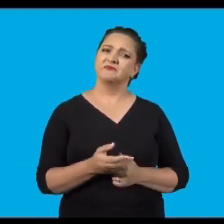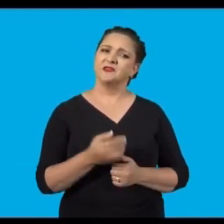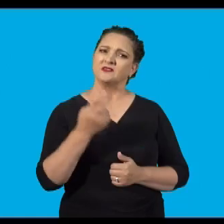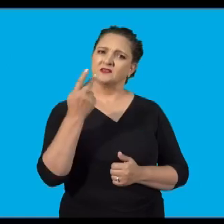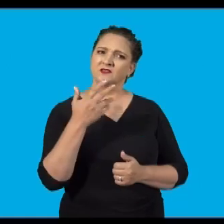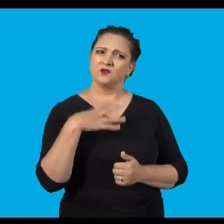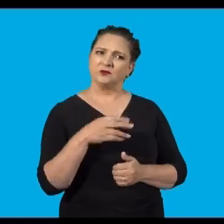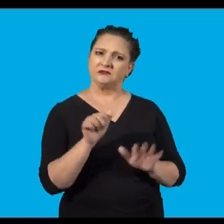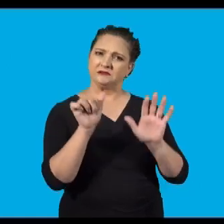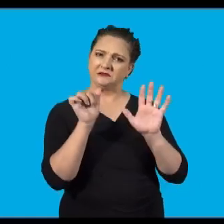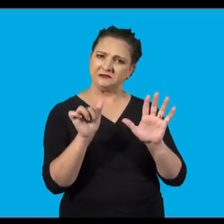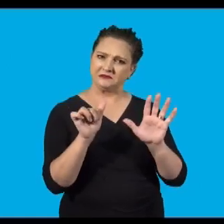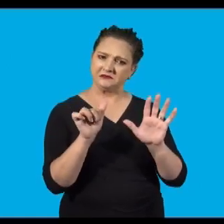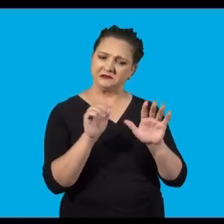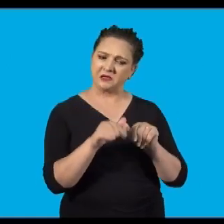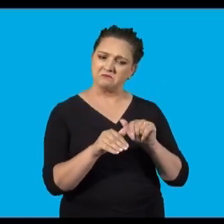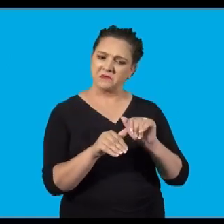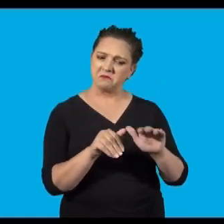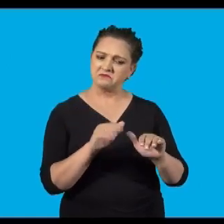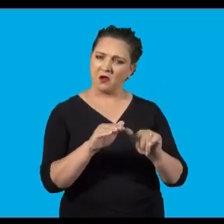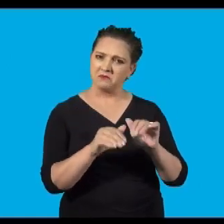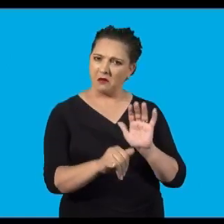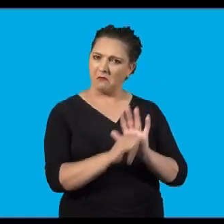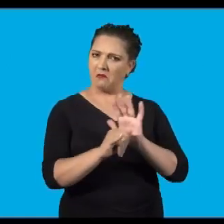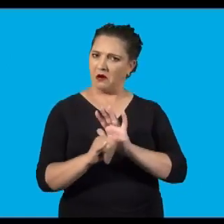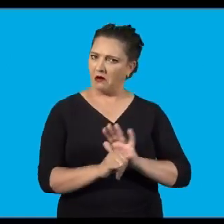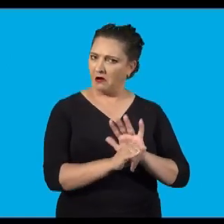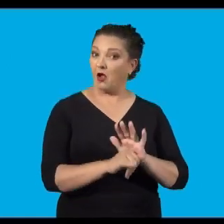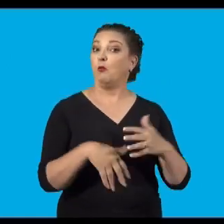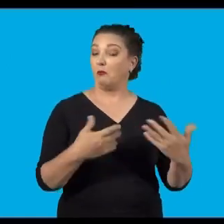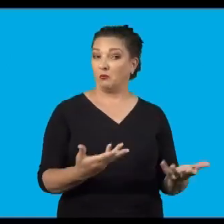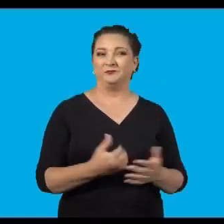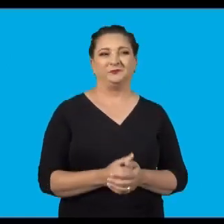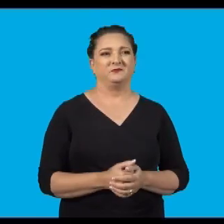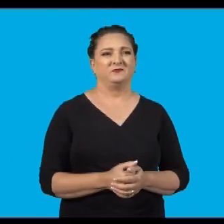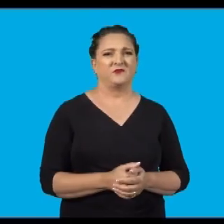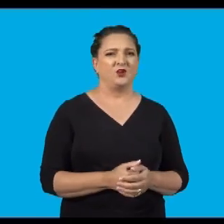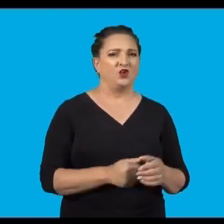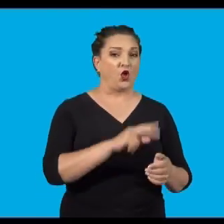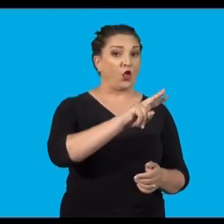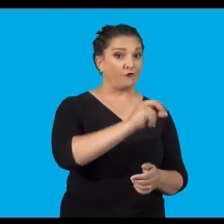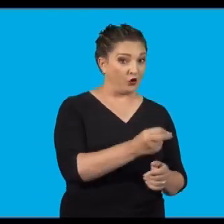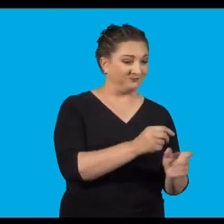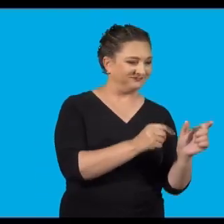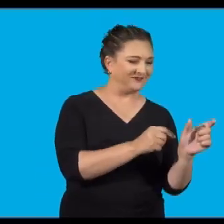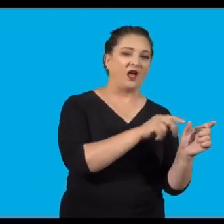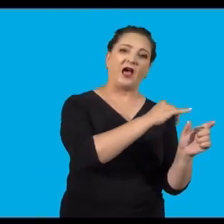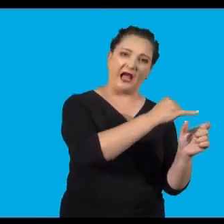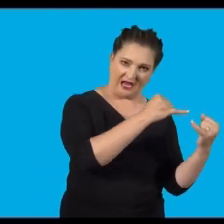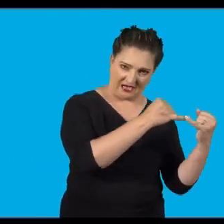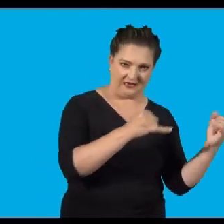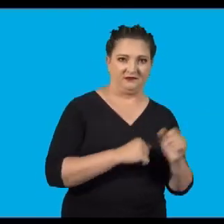I want to identify 6 easy steps that you can follow. So let's dig right in. Underline the verb in